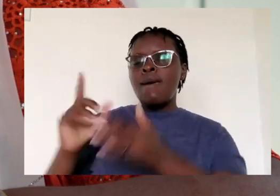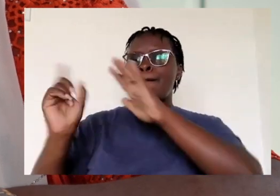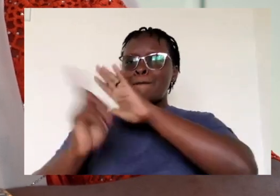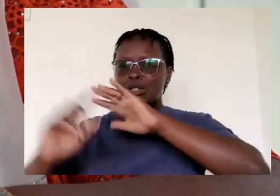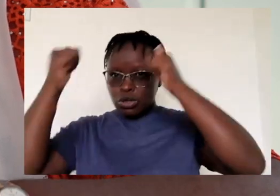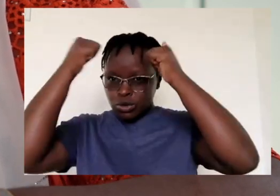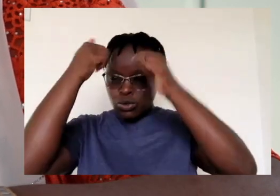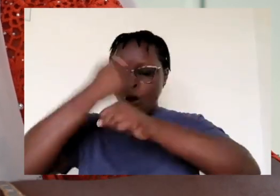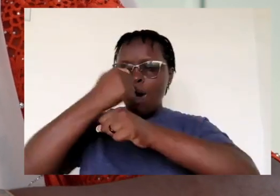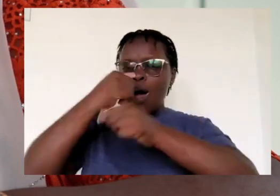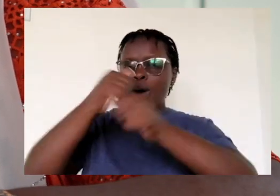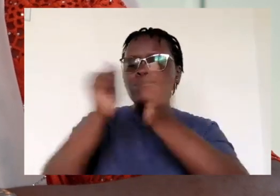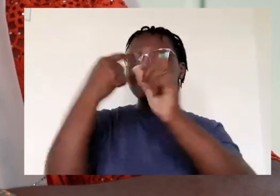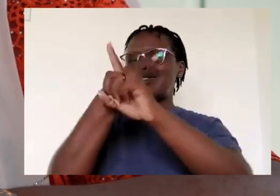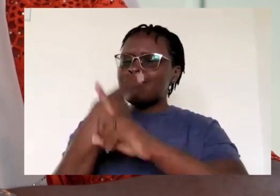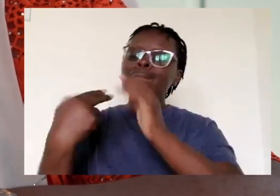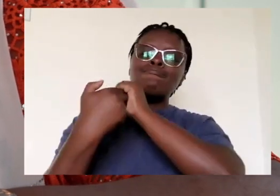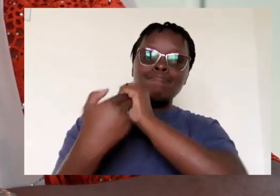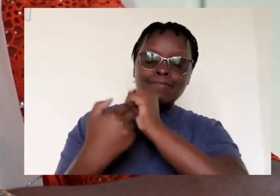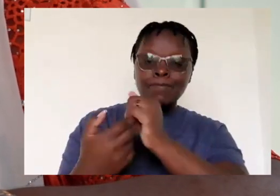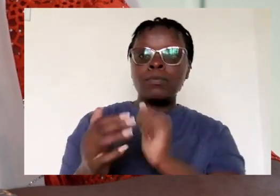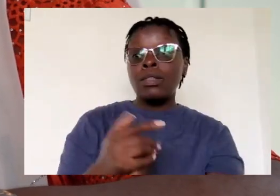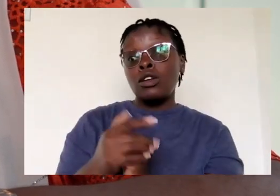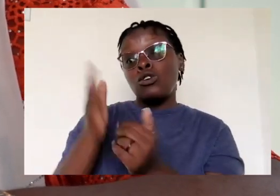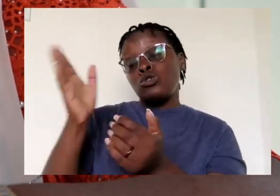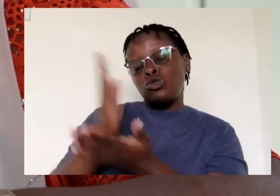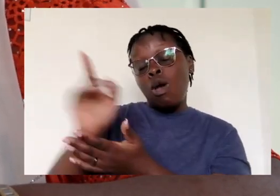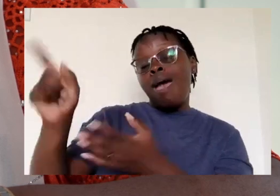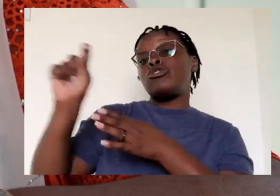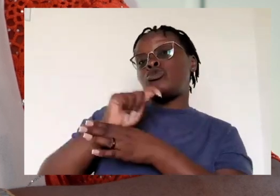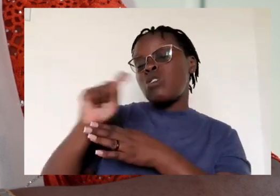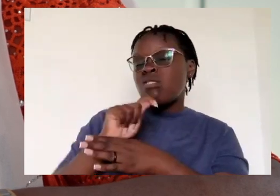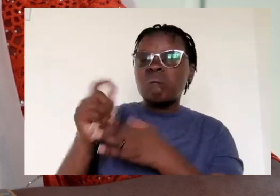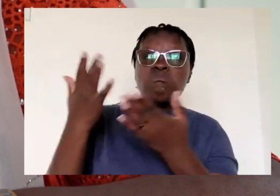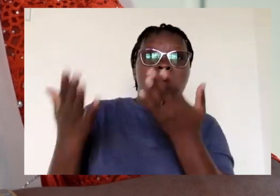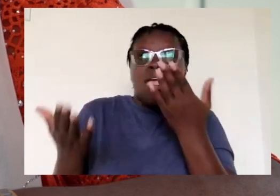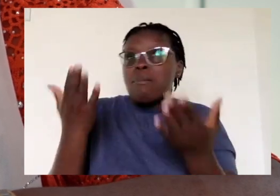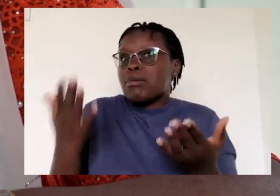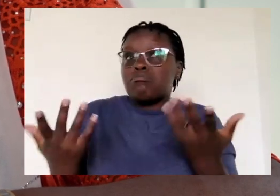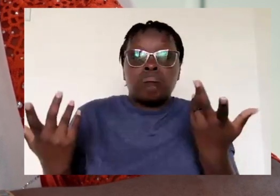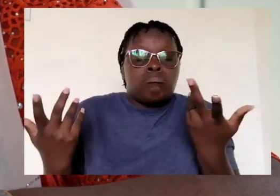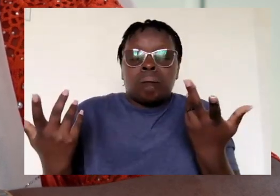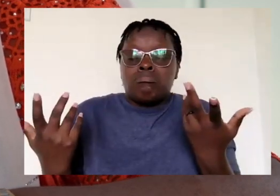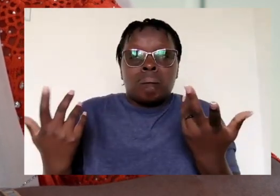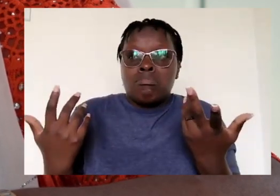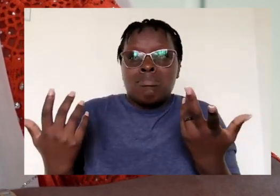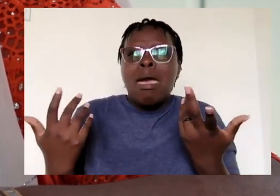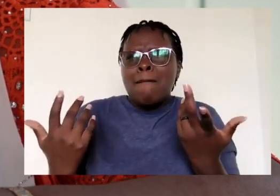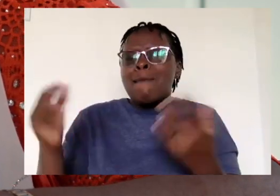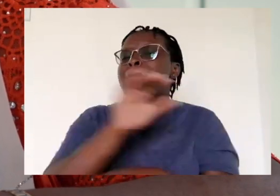Education, have worked in collaboration with many partners. They have trained, I would say,